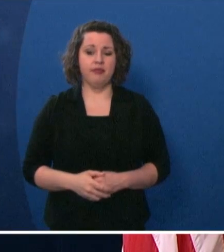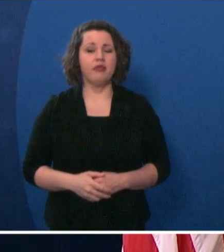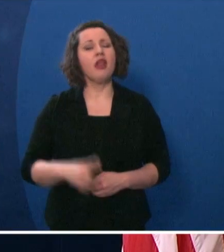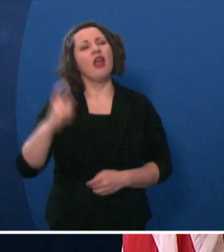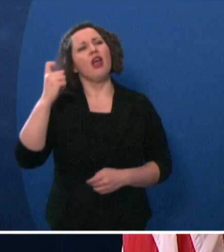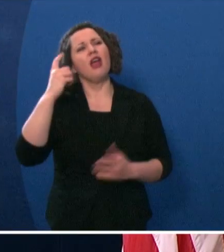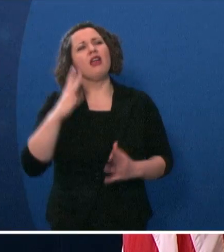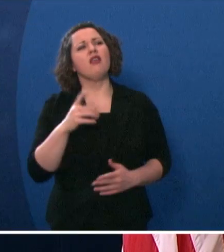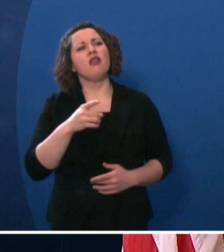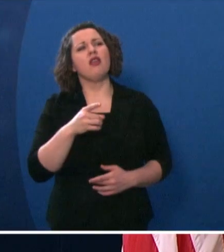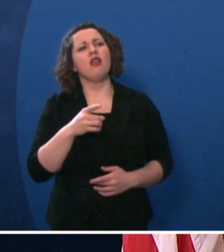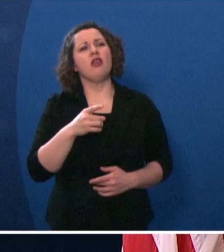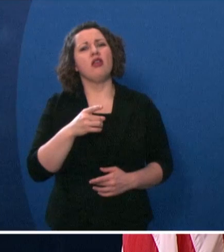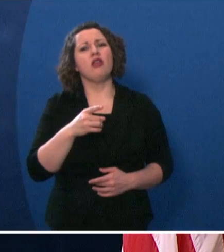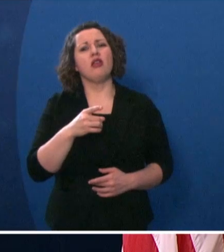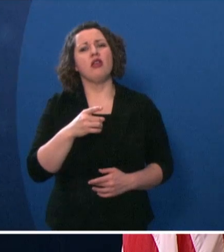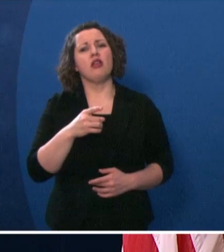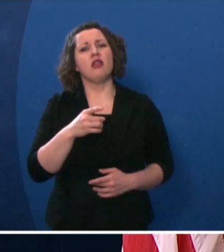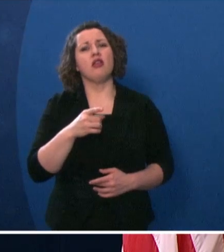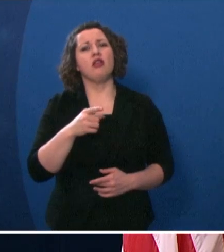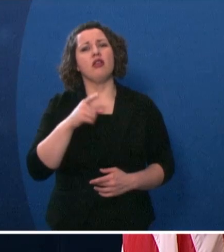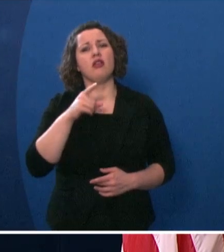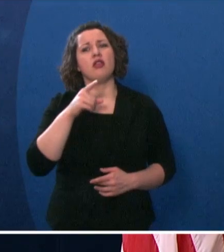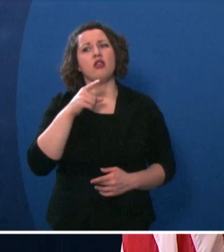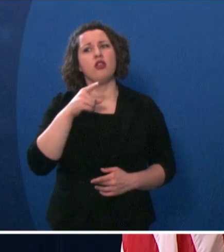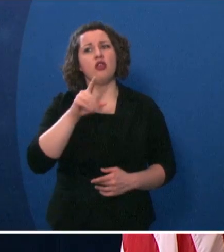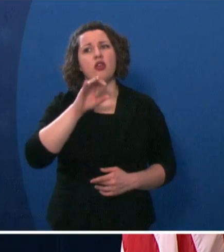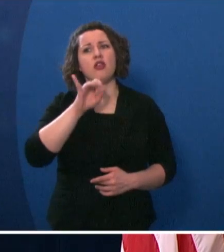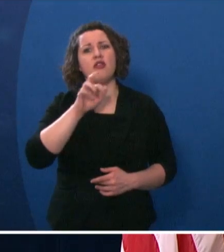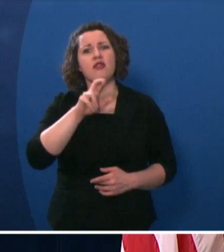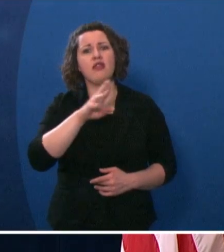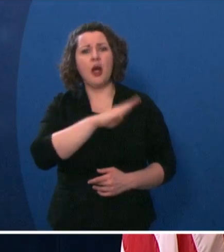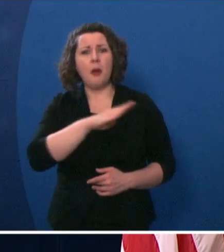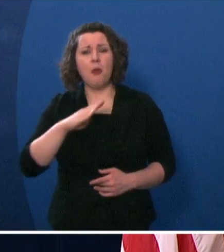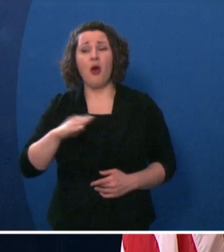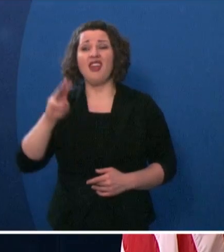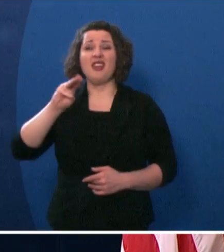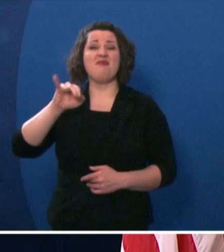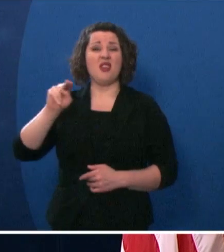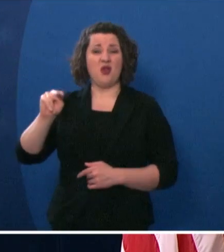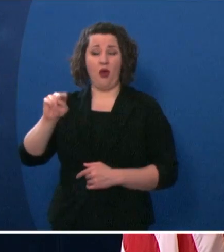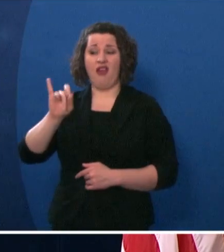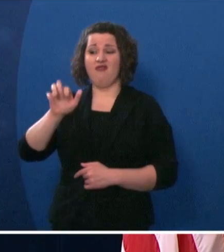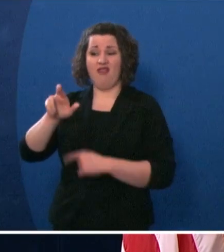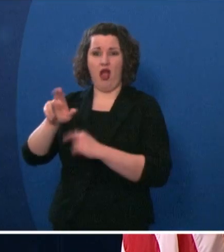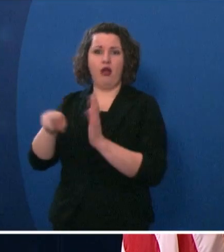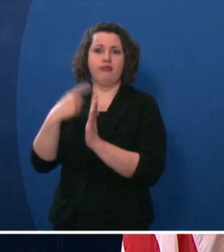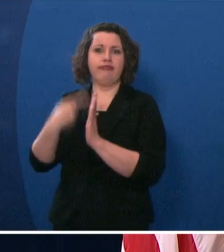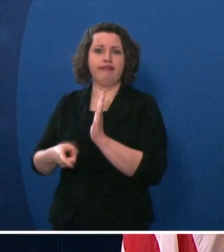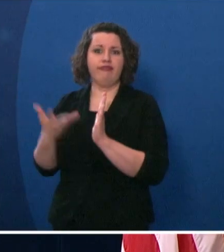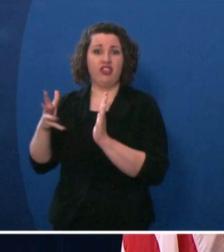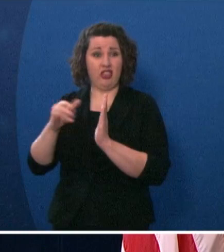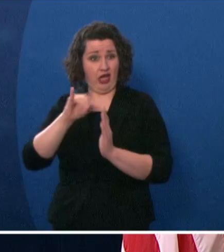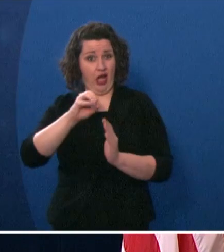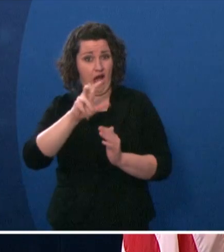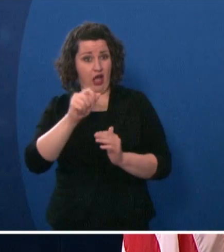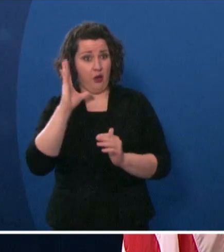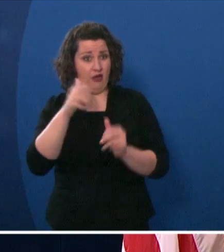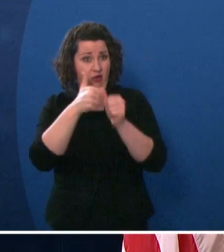Governor, you sit on the fair board. Minnesota has decided to cancel its state fair. Do you think Iowa should follow suit?